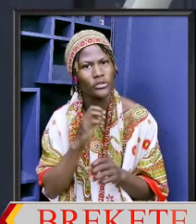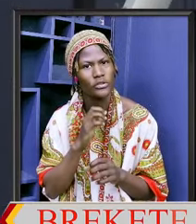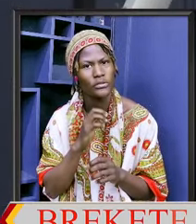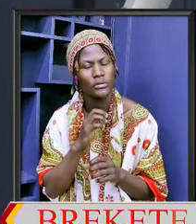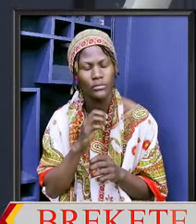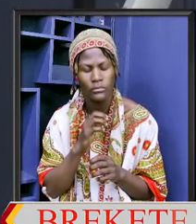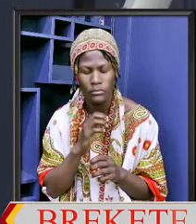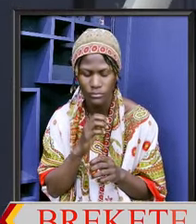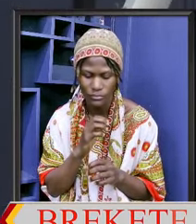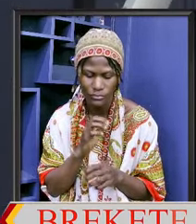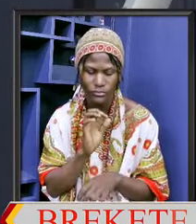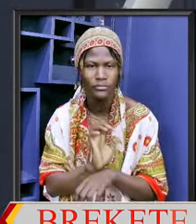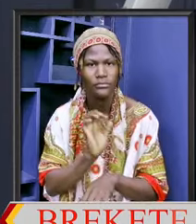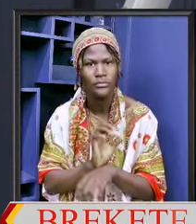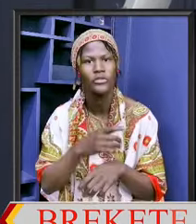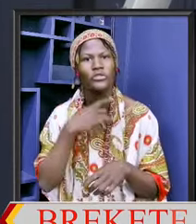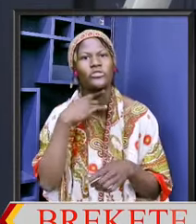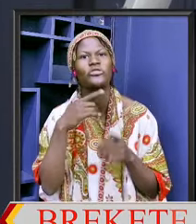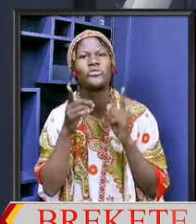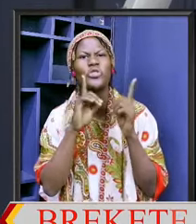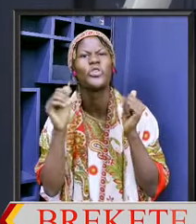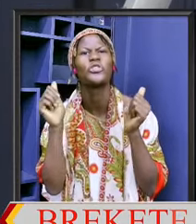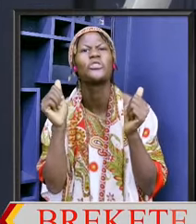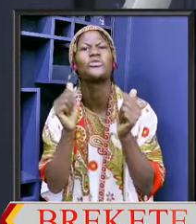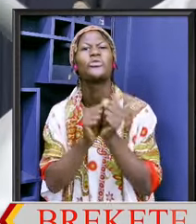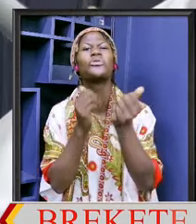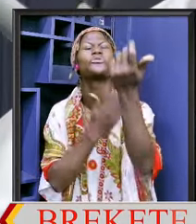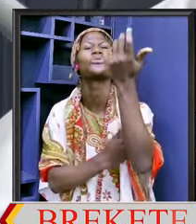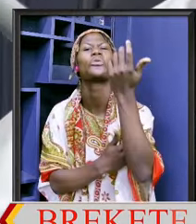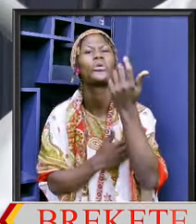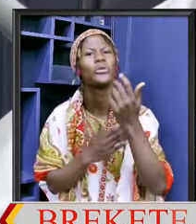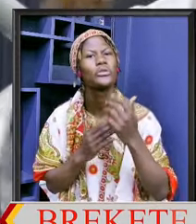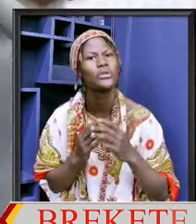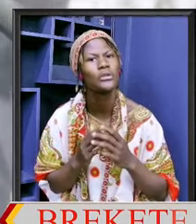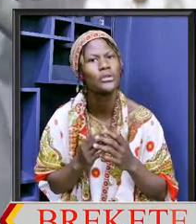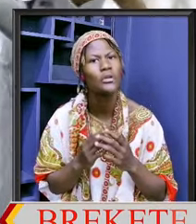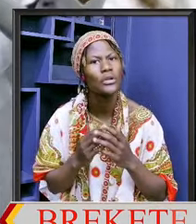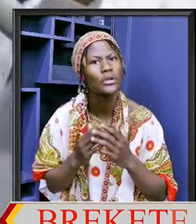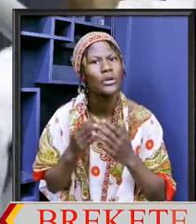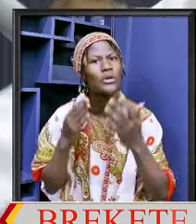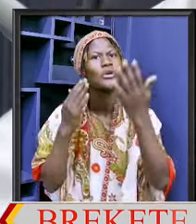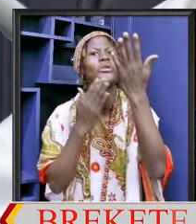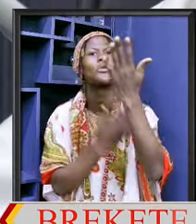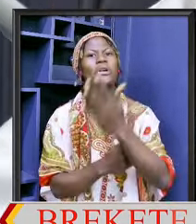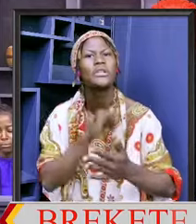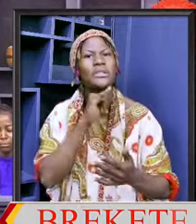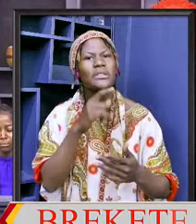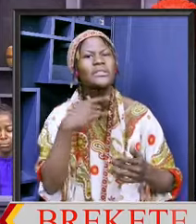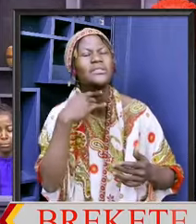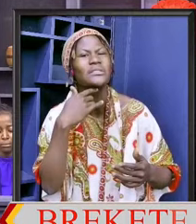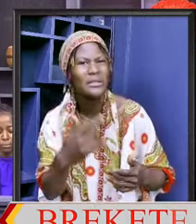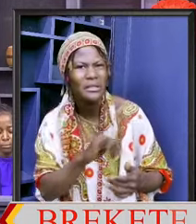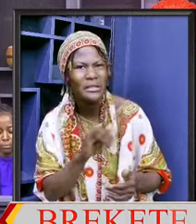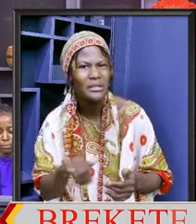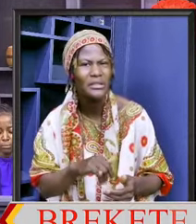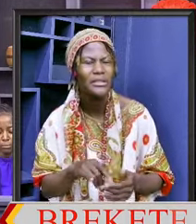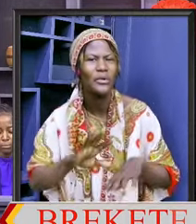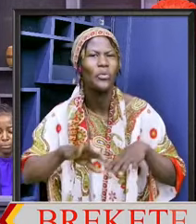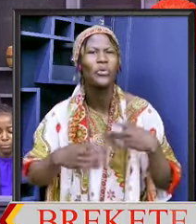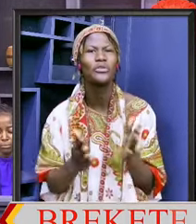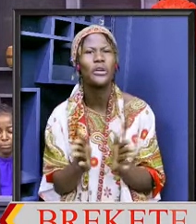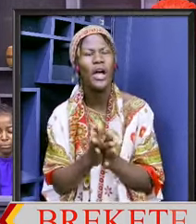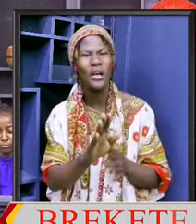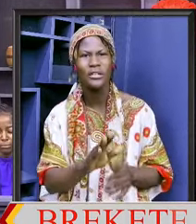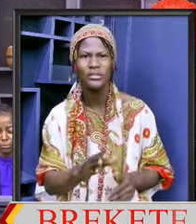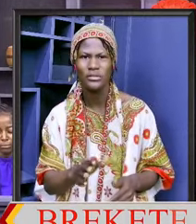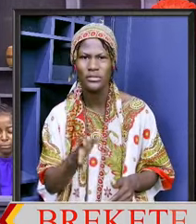"Now God in they talk to." God, can you just imagine? God, they tell him, waiting to ask the woman. Just imagine.